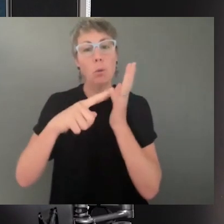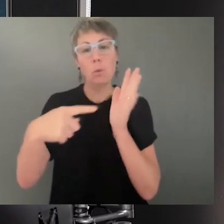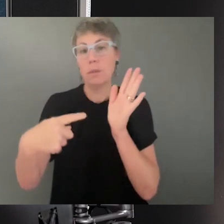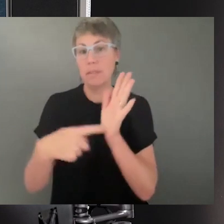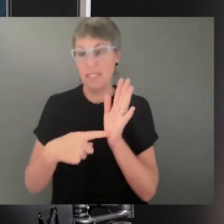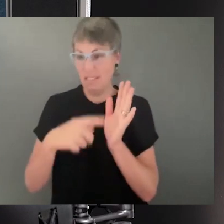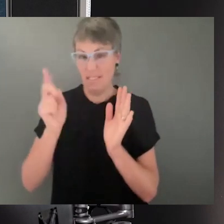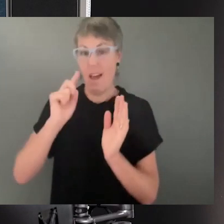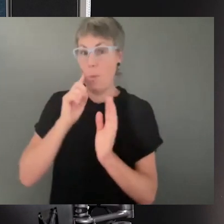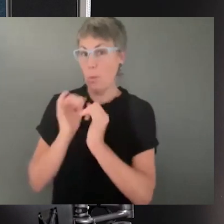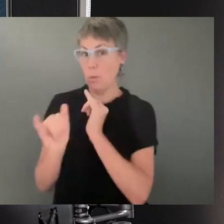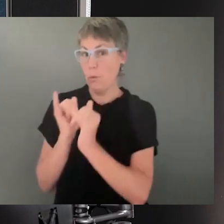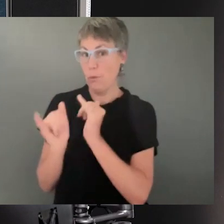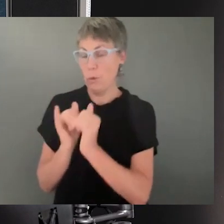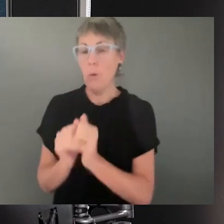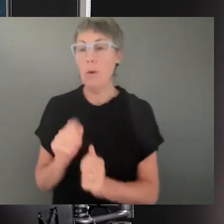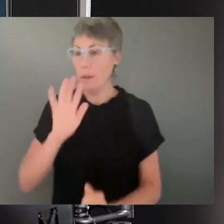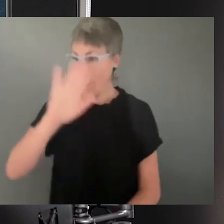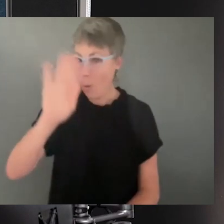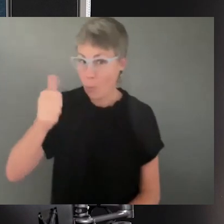does inclusion mean to you, Bree?